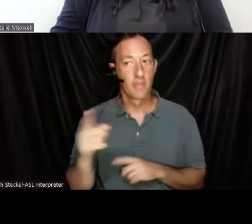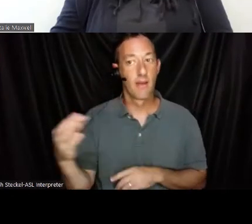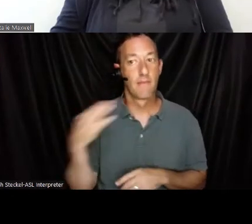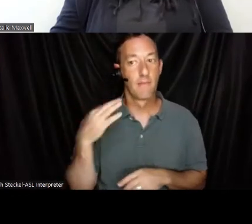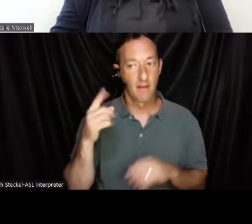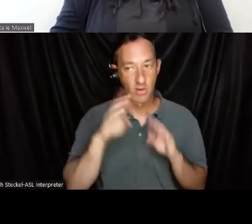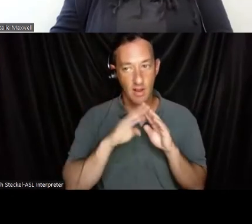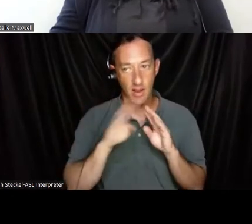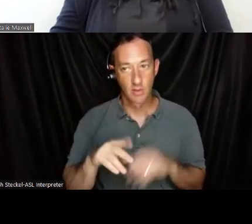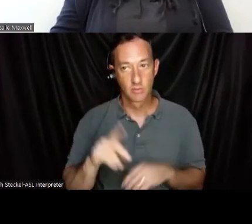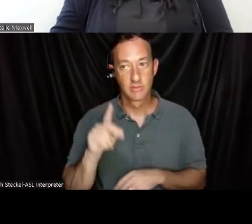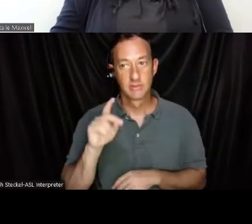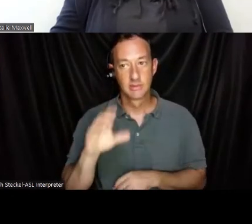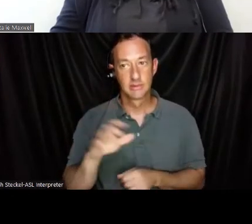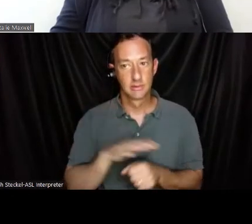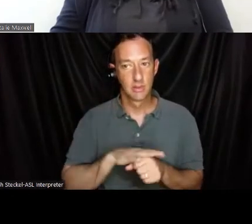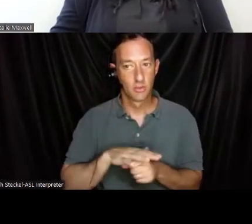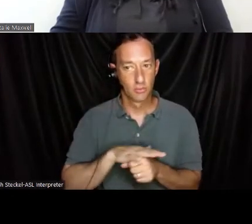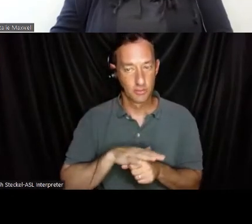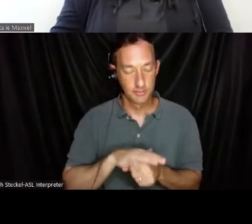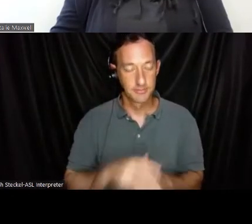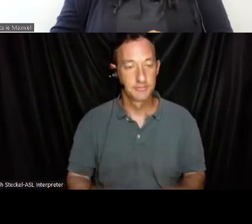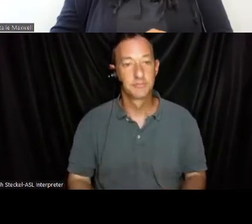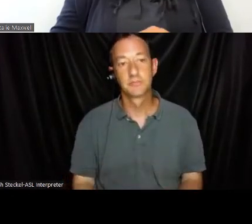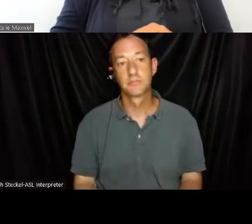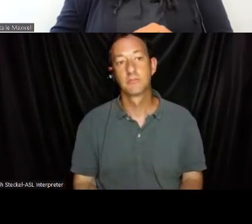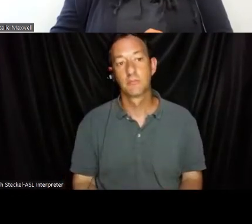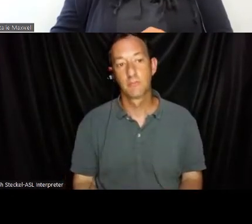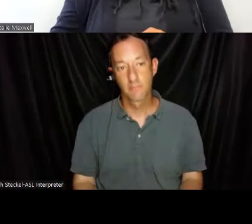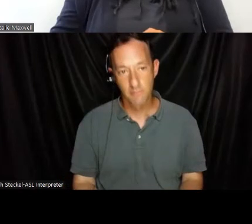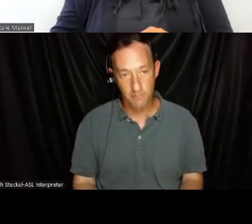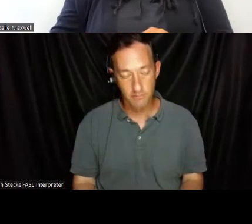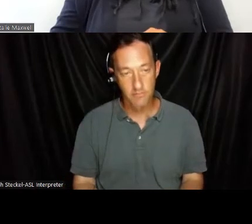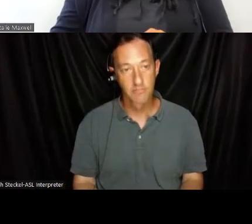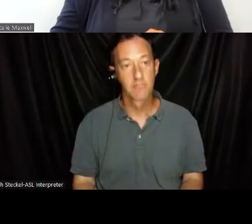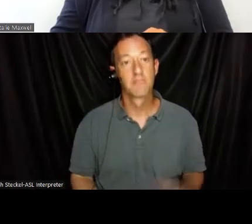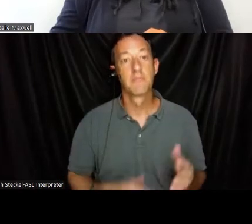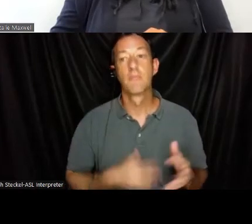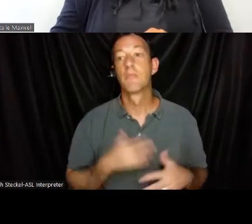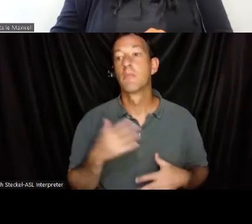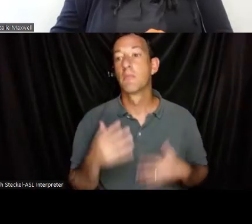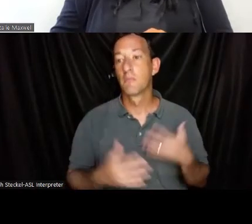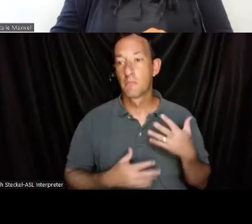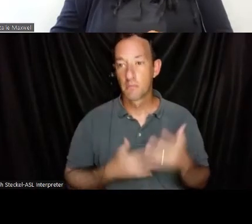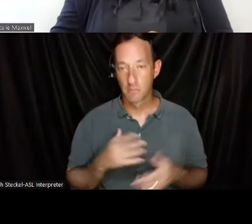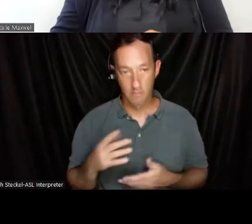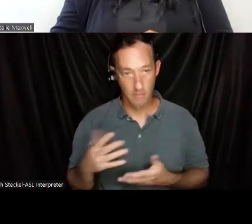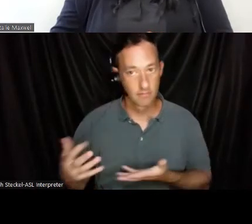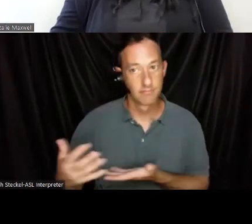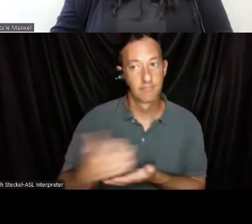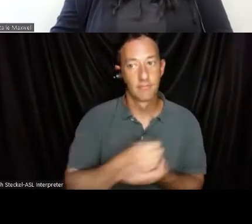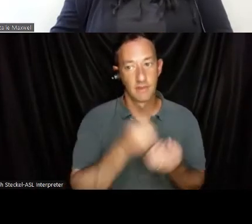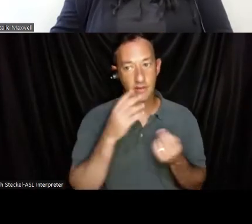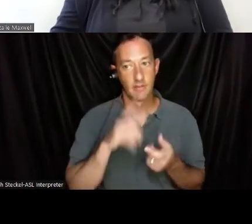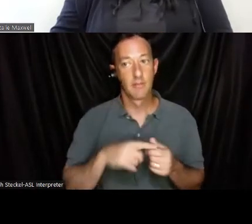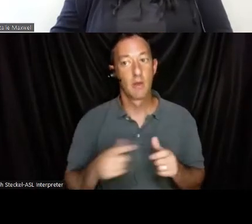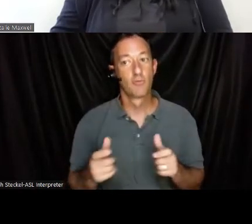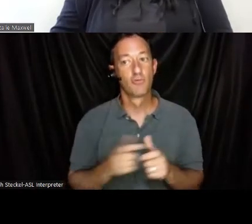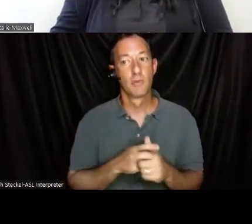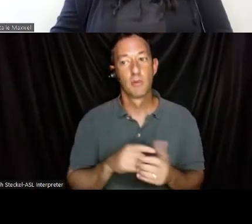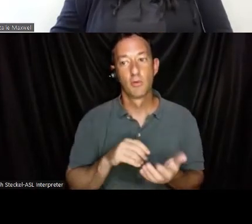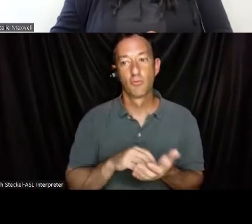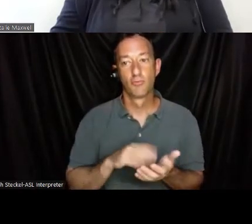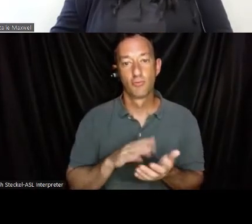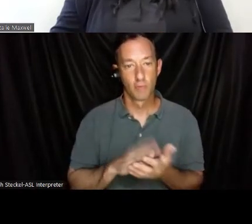area. And so through that, they were also able to gather information about criminal record screening policies